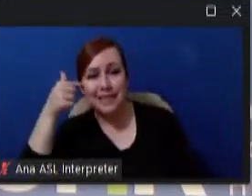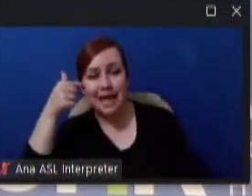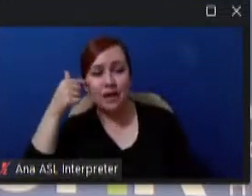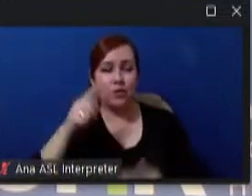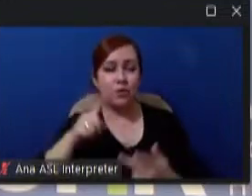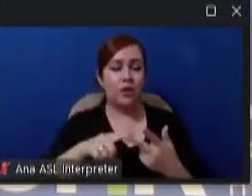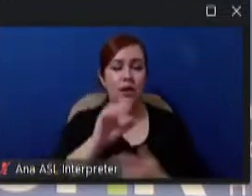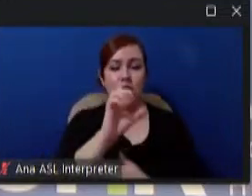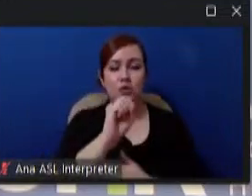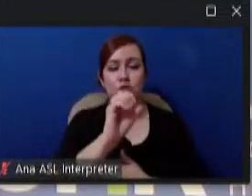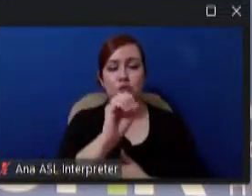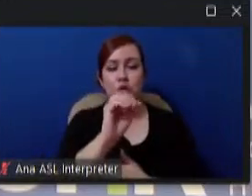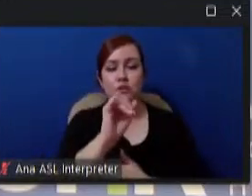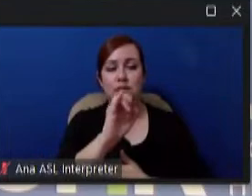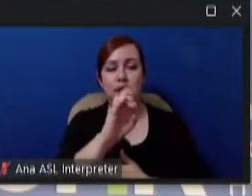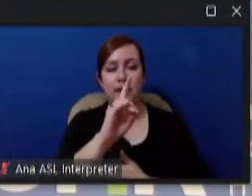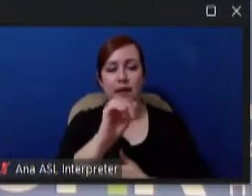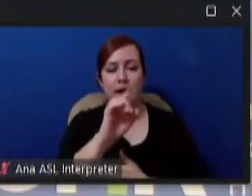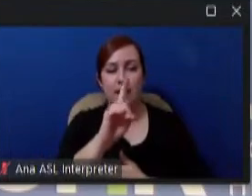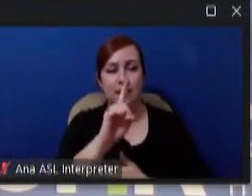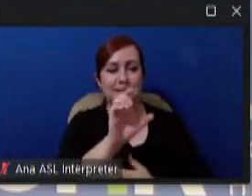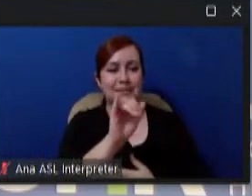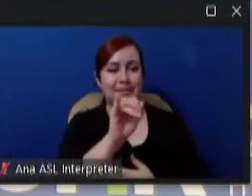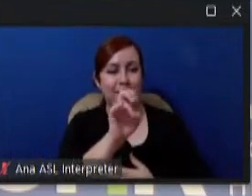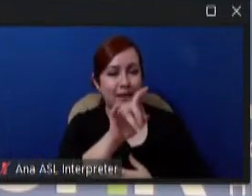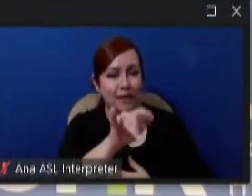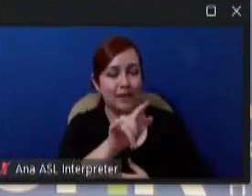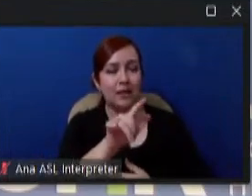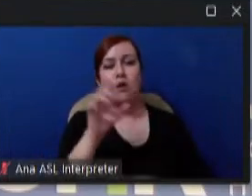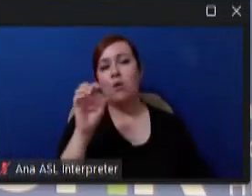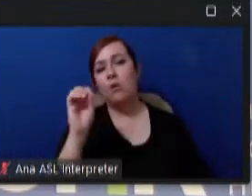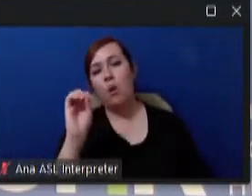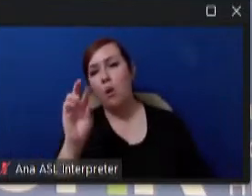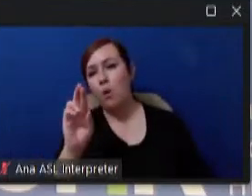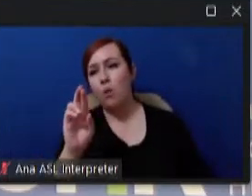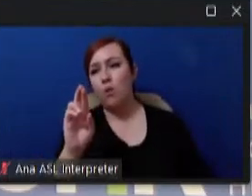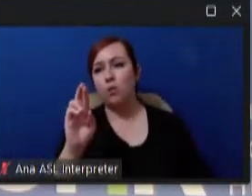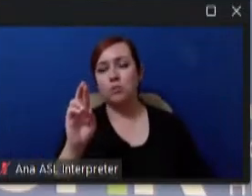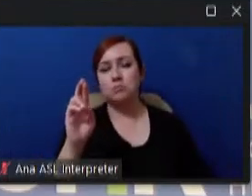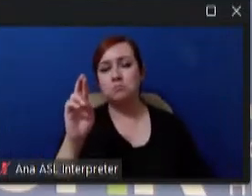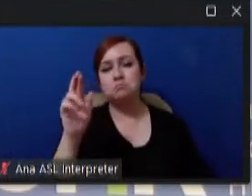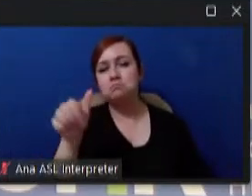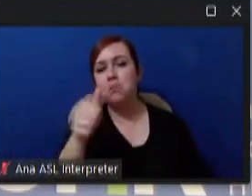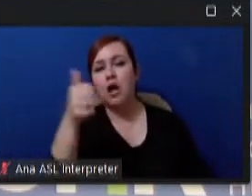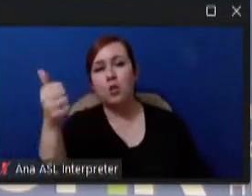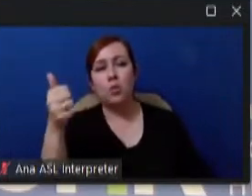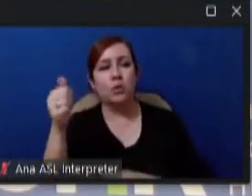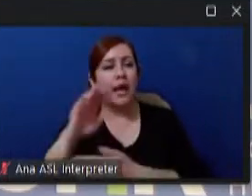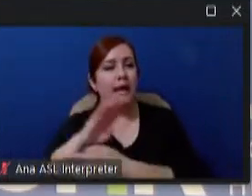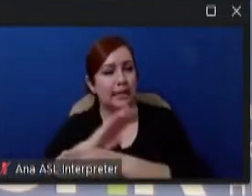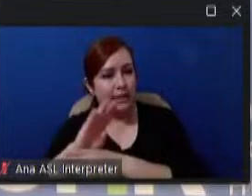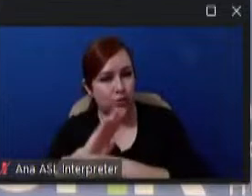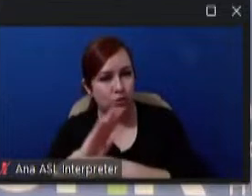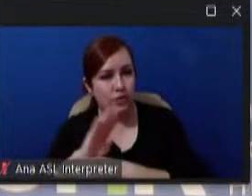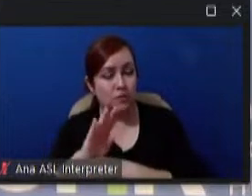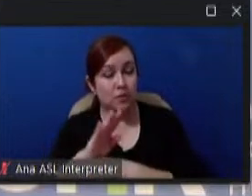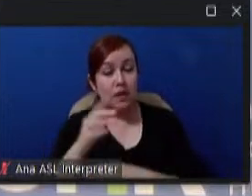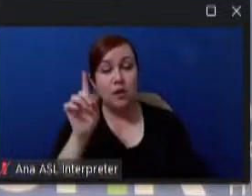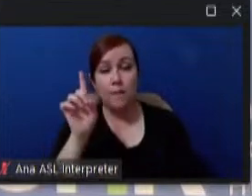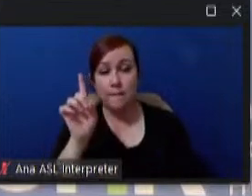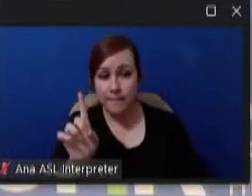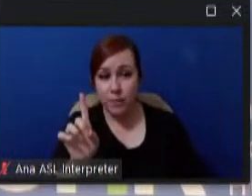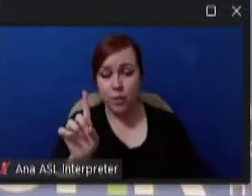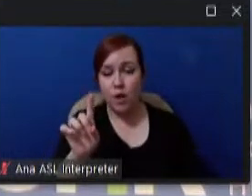the state, if you represent civil society, or some other type of institution. And